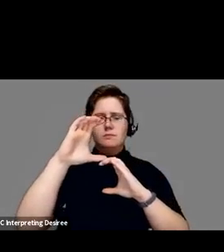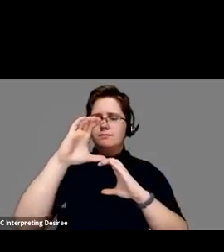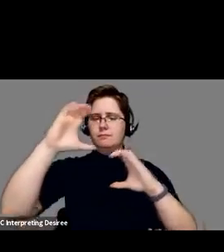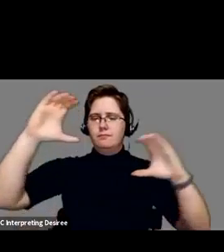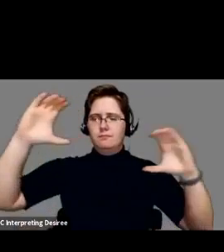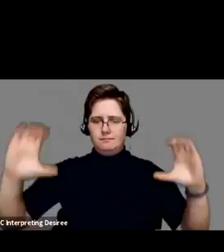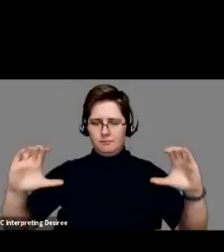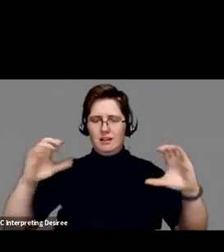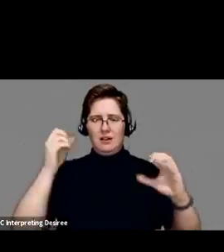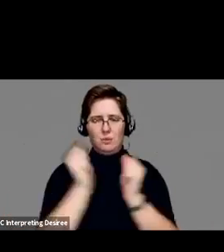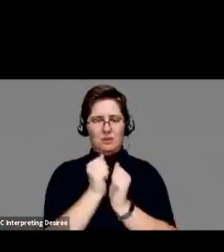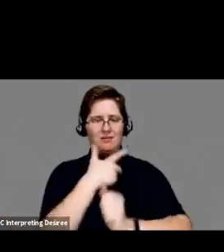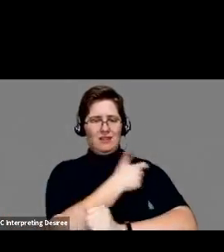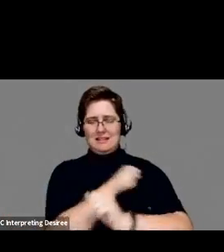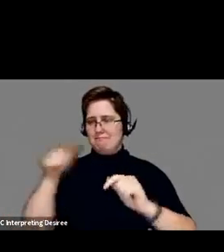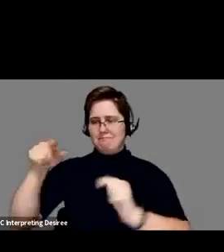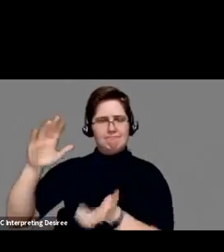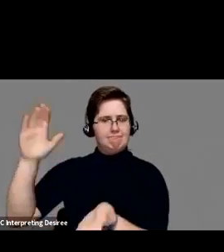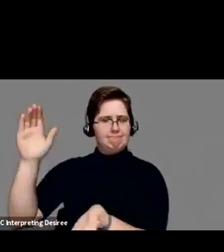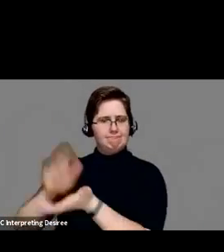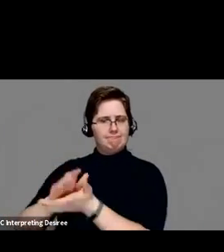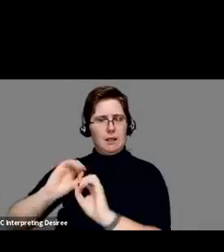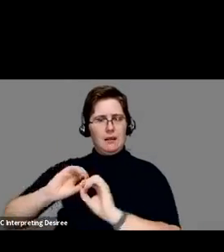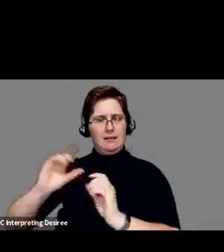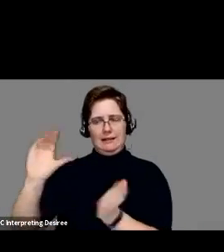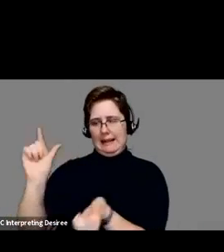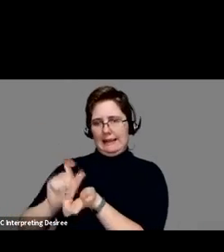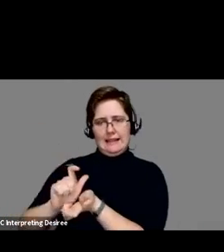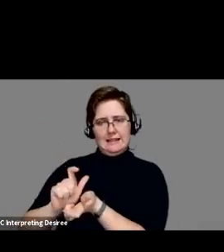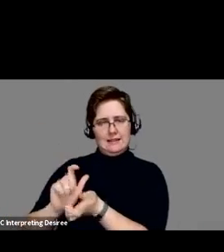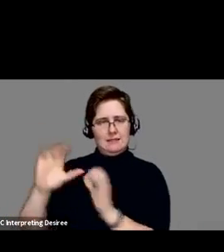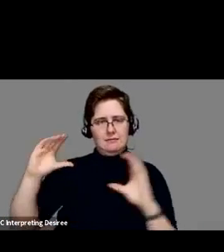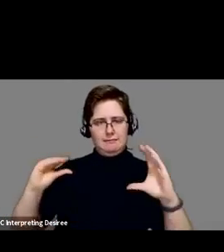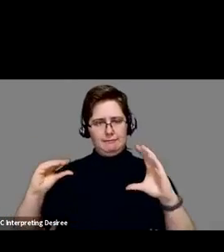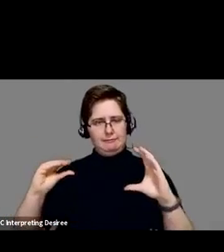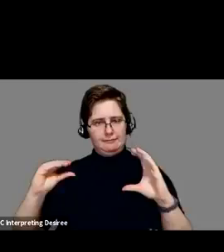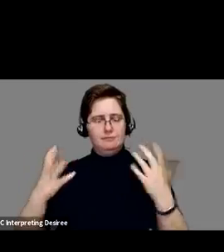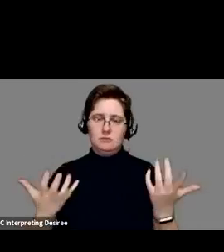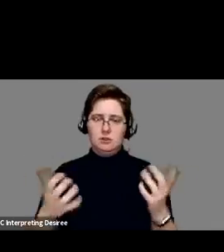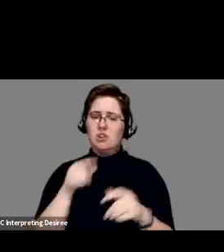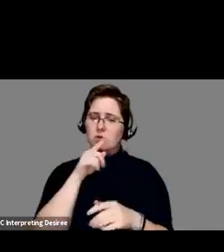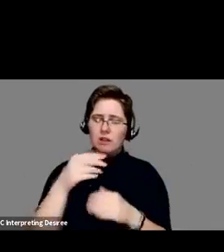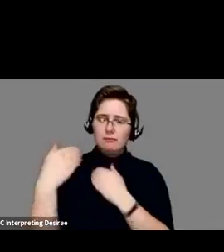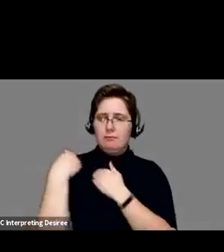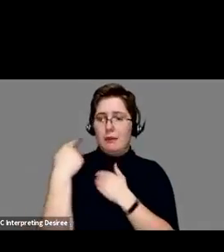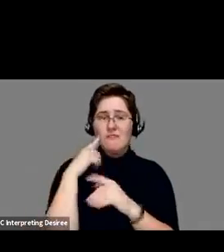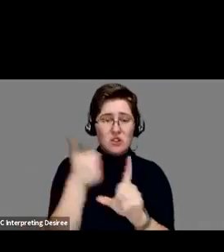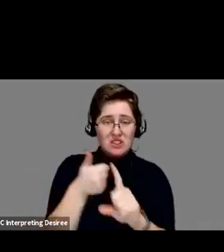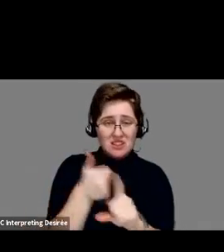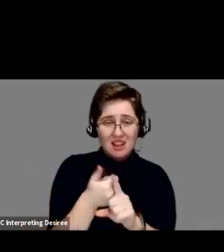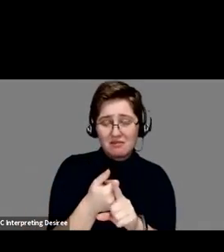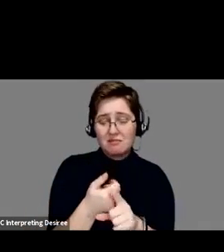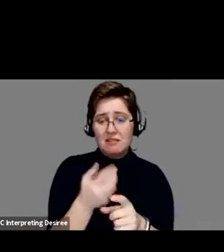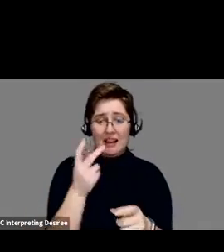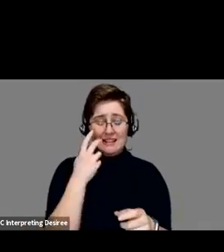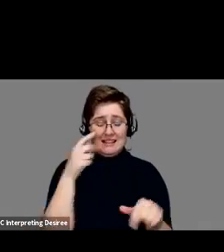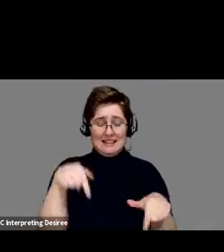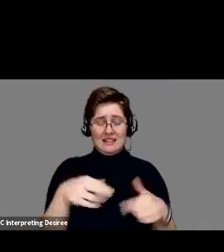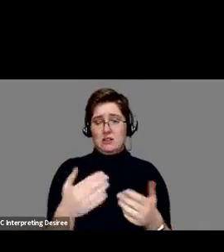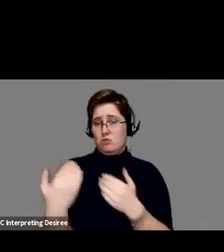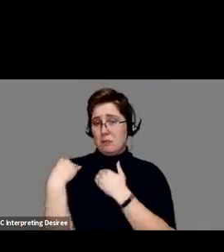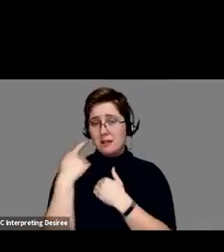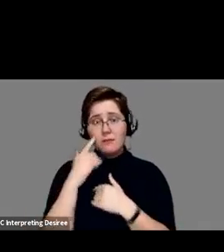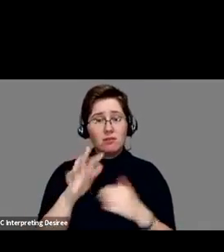it as a duty, really, that a duty to yourself, a duty to your loved